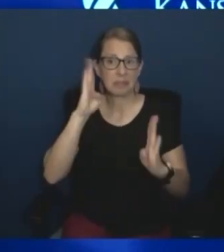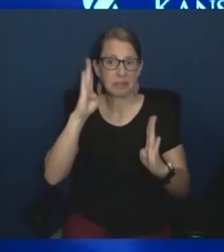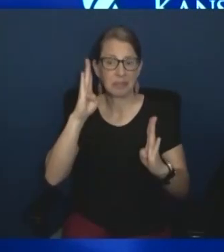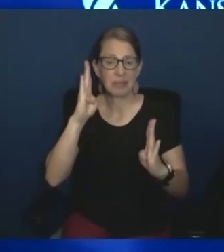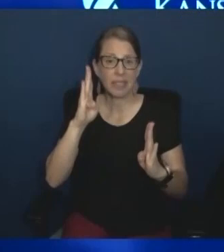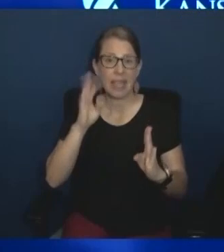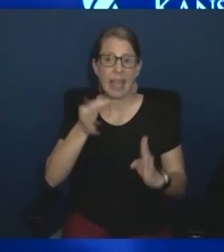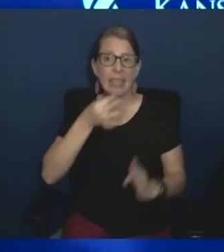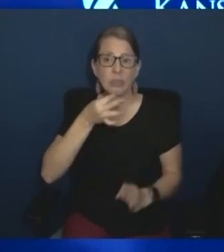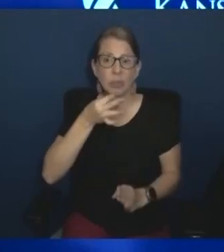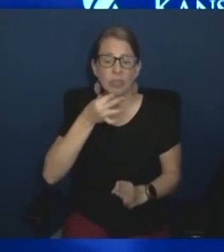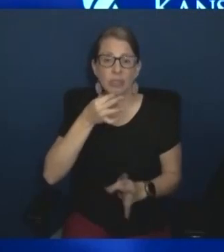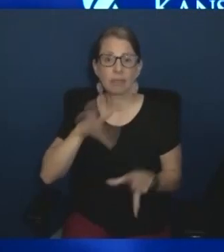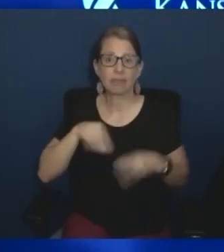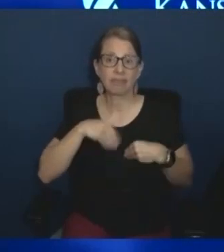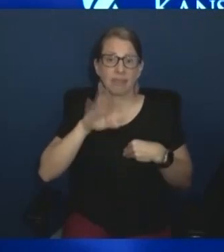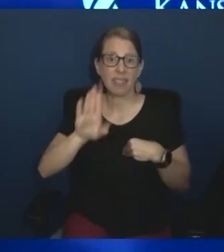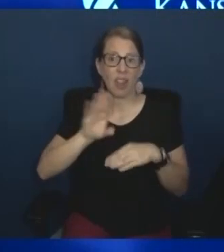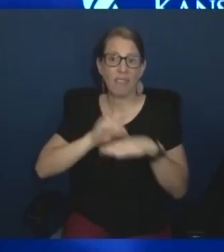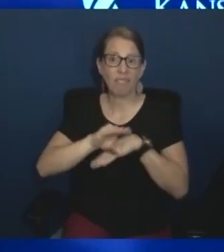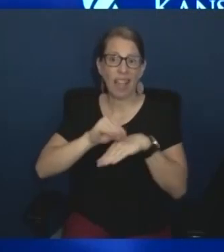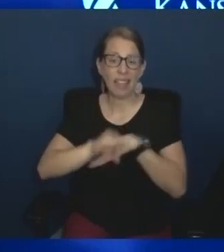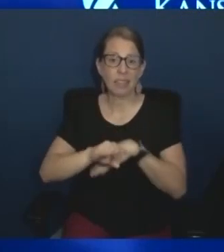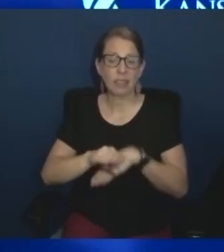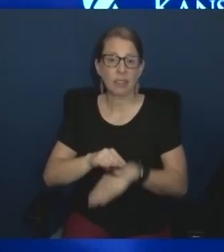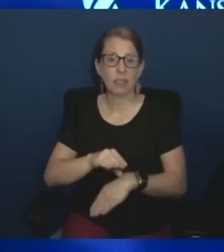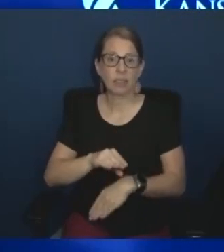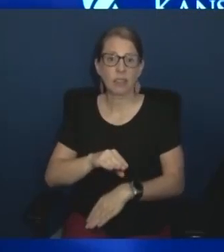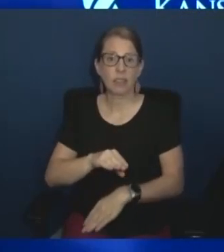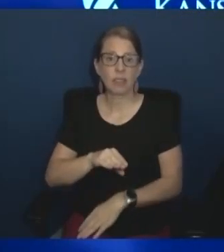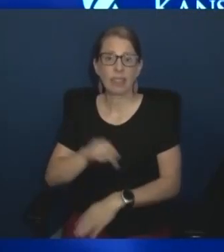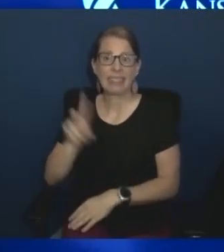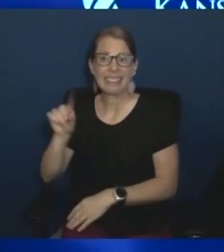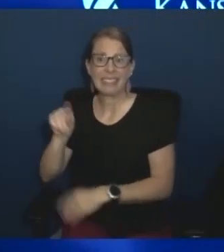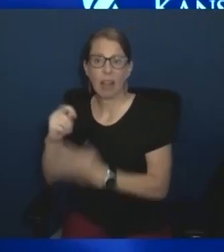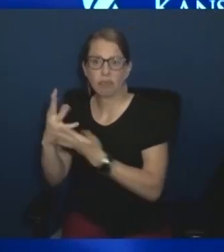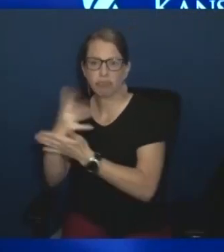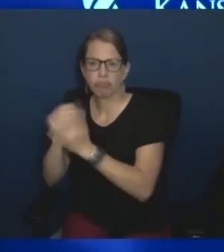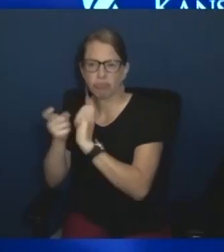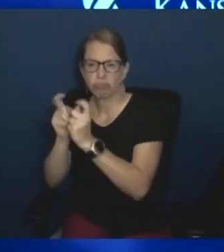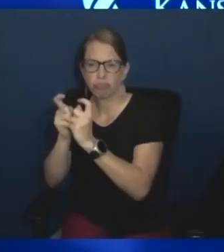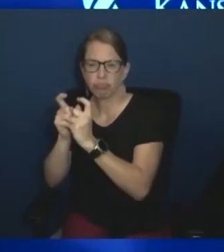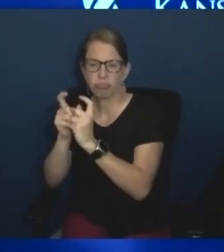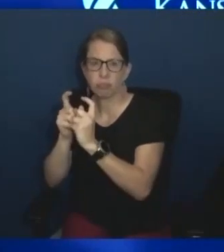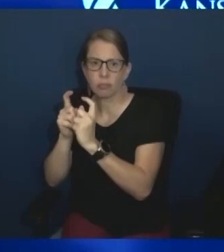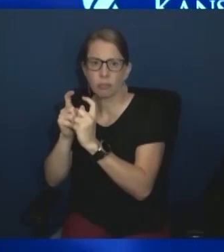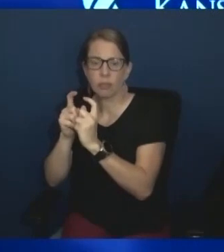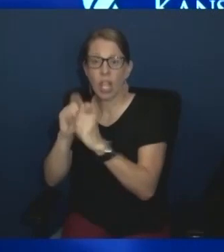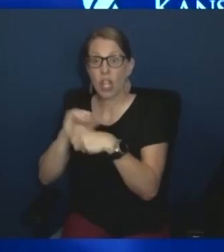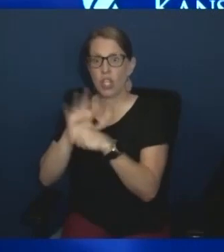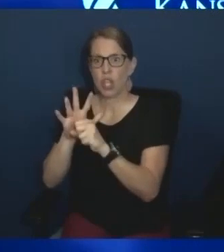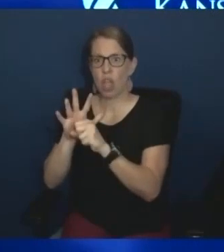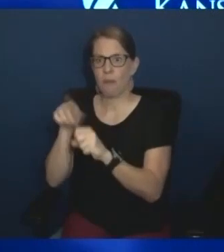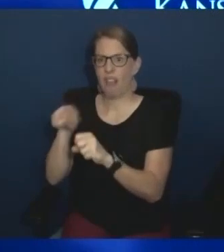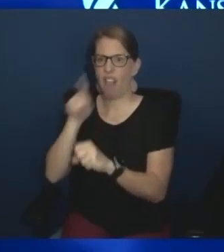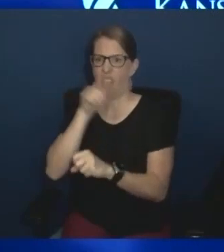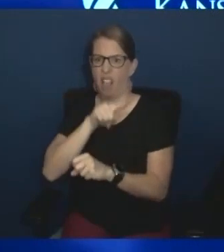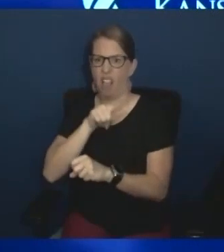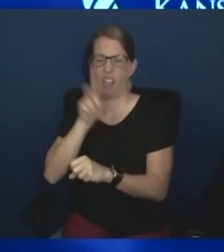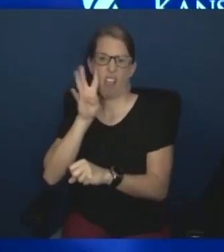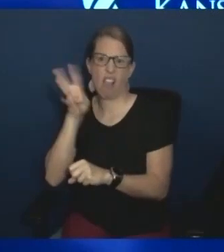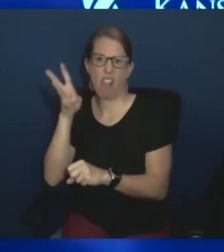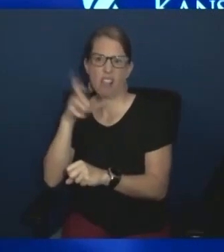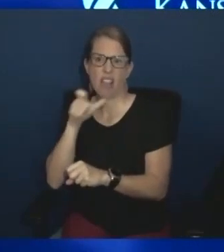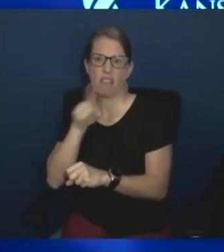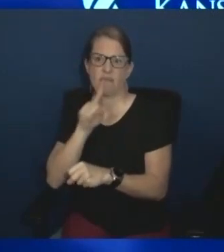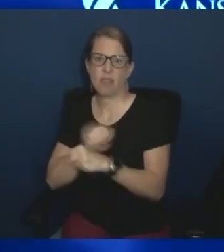advice and not take your own data and turn it into COVID being a farce, that it doesn't exist, because it really